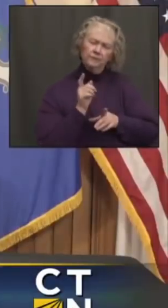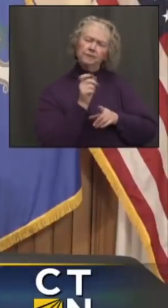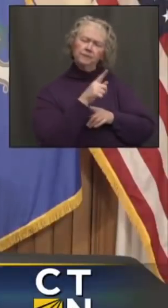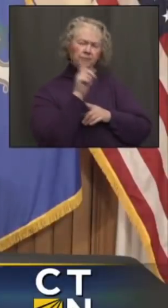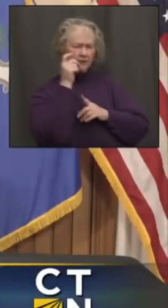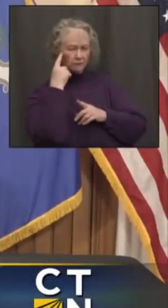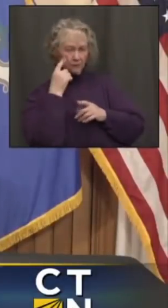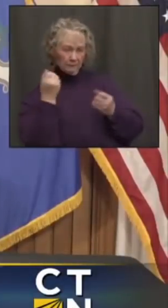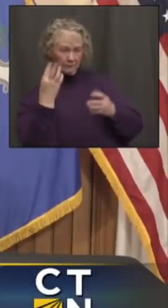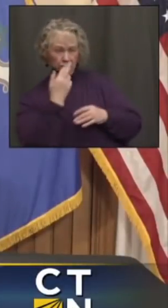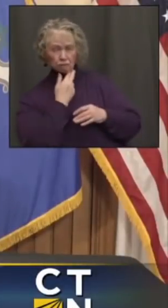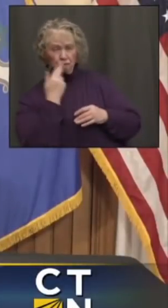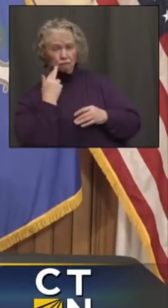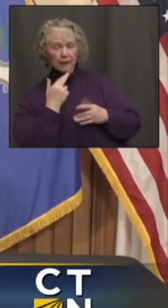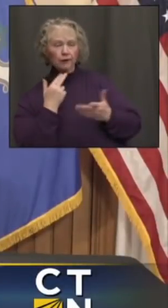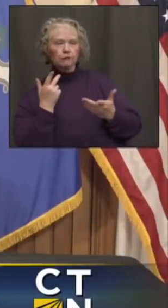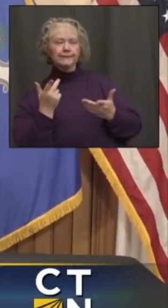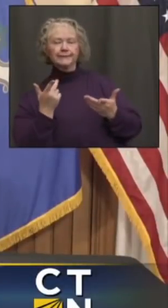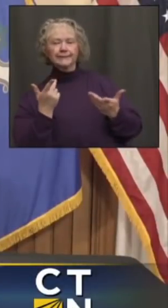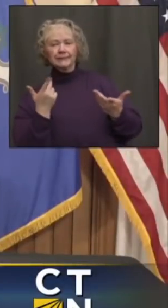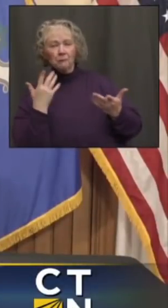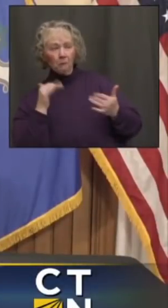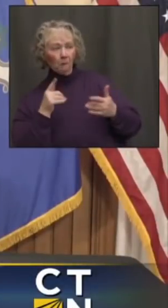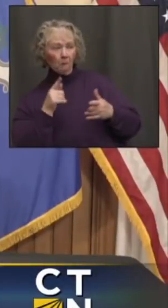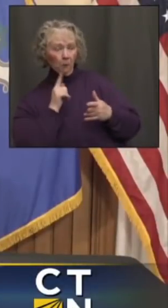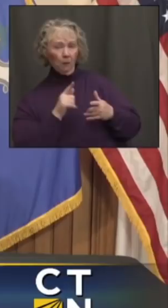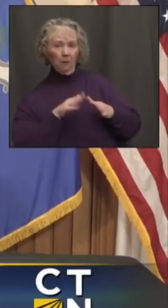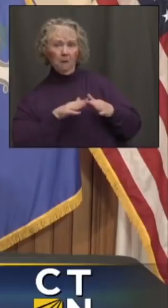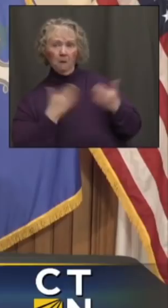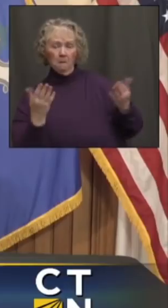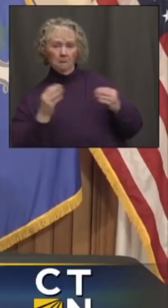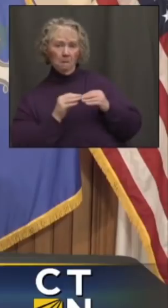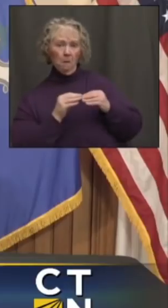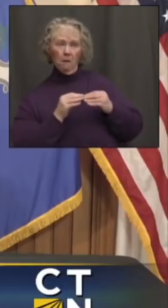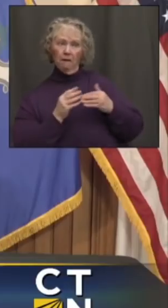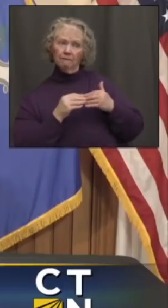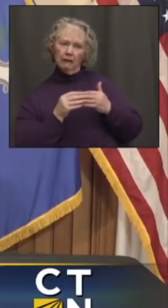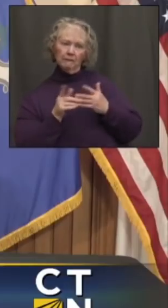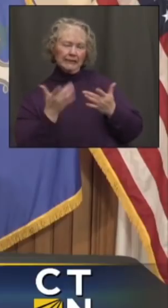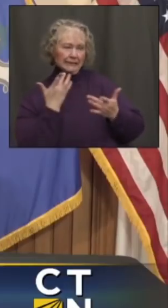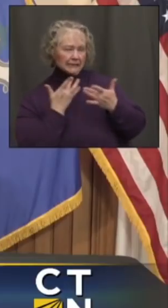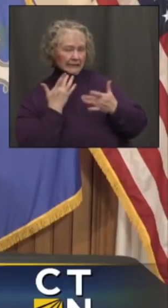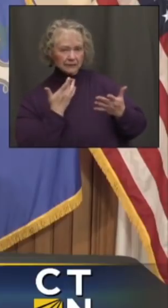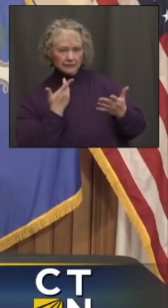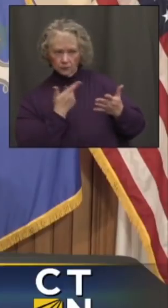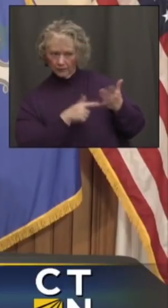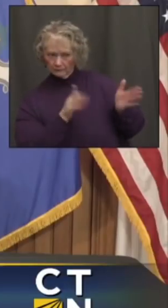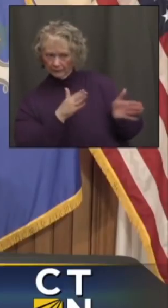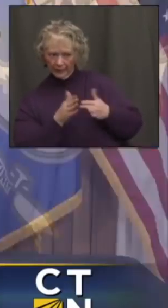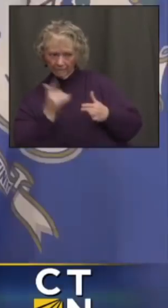cetera, so that we can get everybody vaccinated before these variants have a chance to take off in our state.